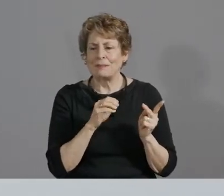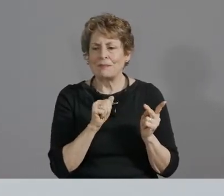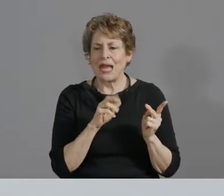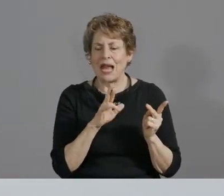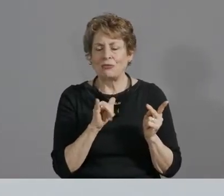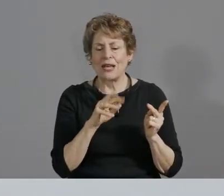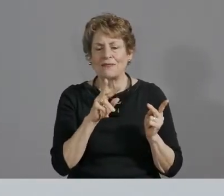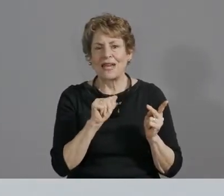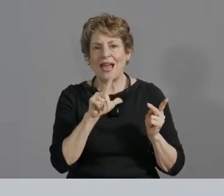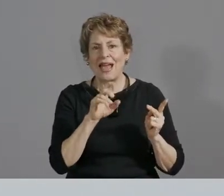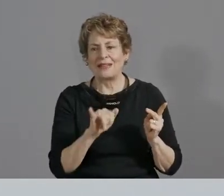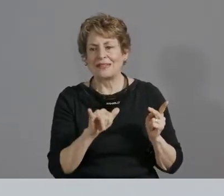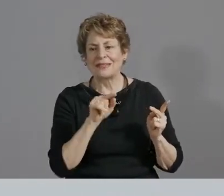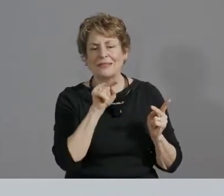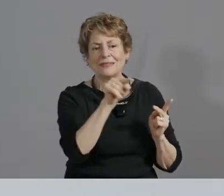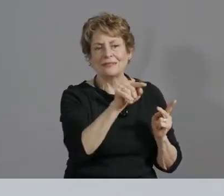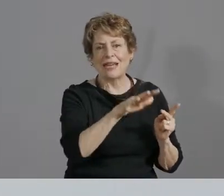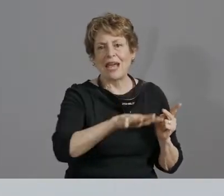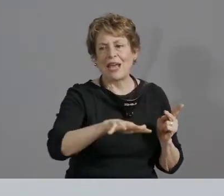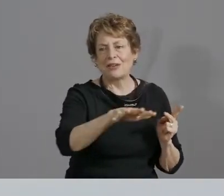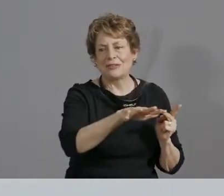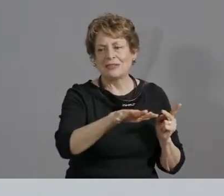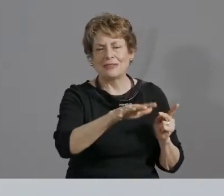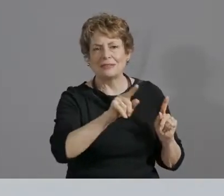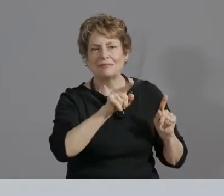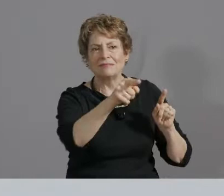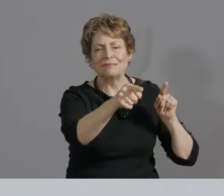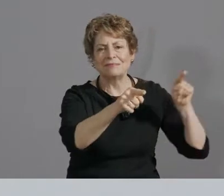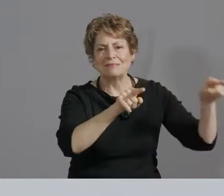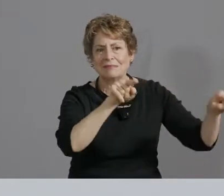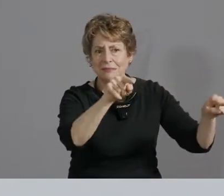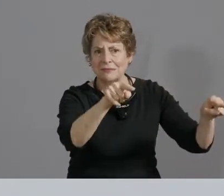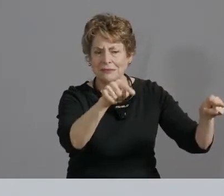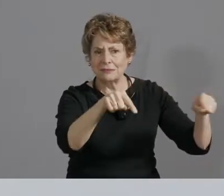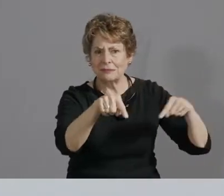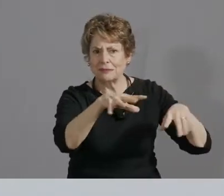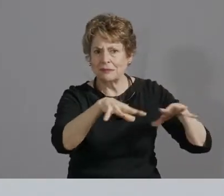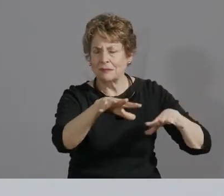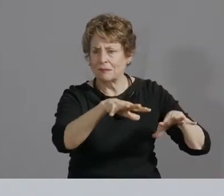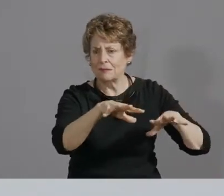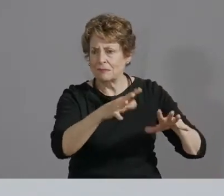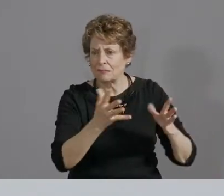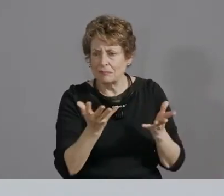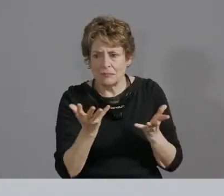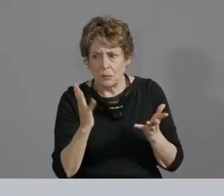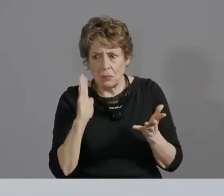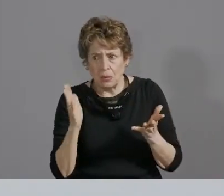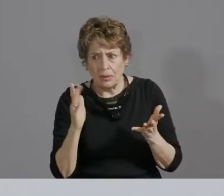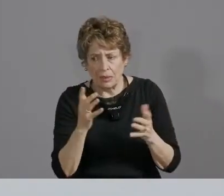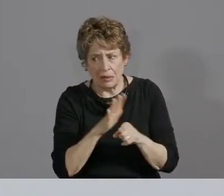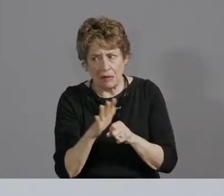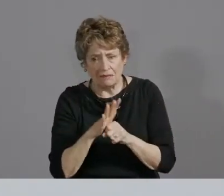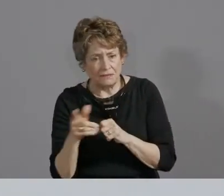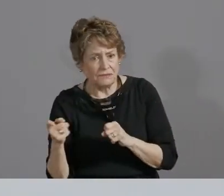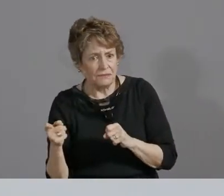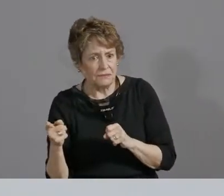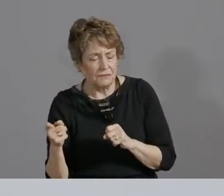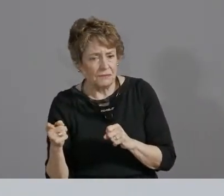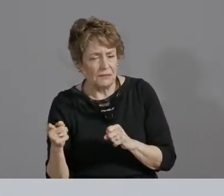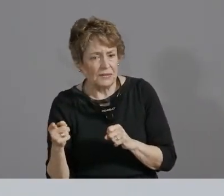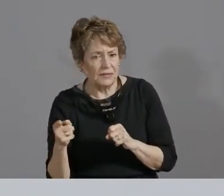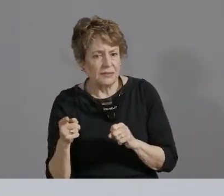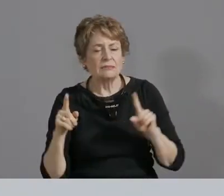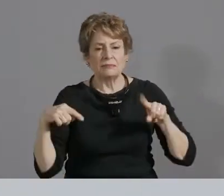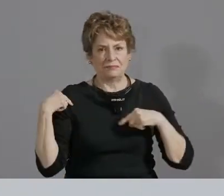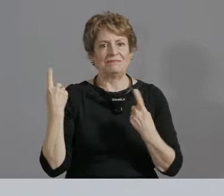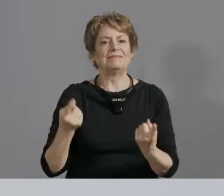with as far as COVID-19 testing sites in the past? Yeah, so we have been working with Equality